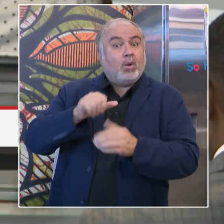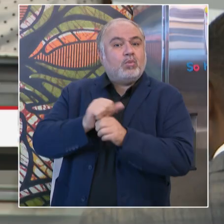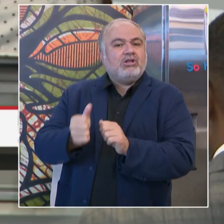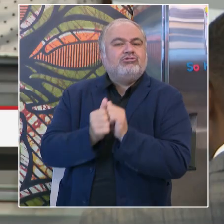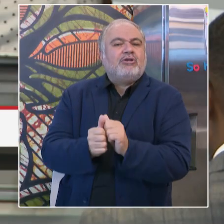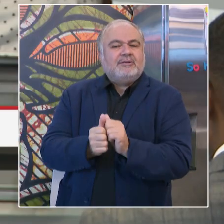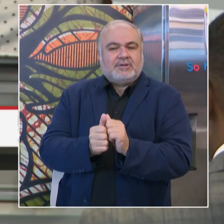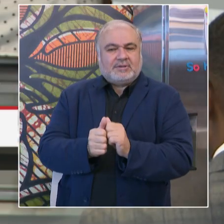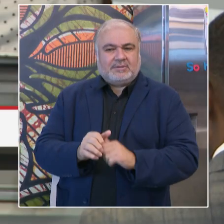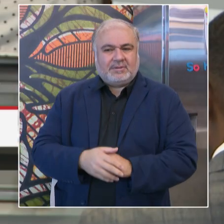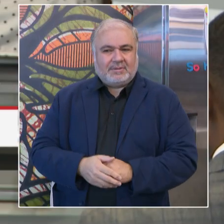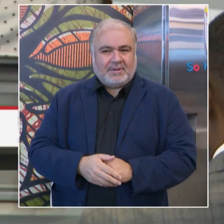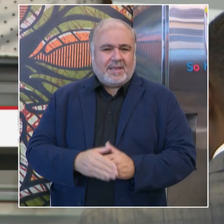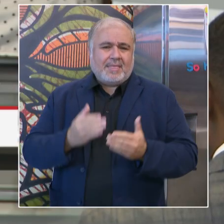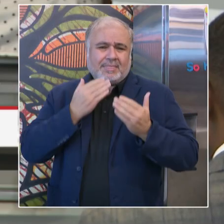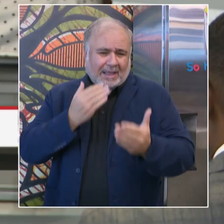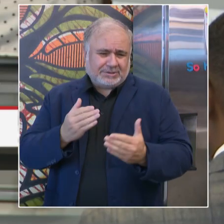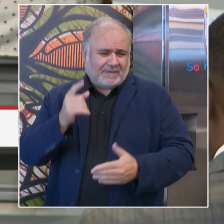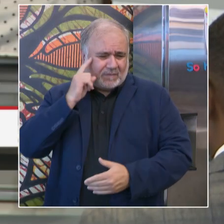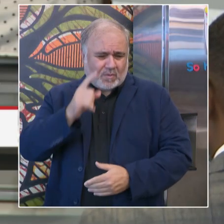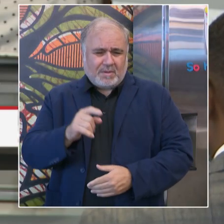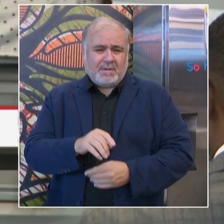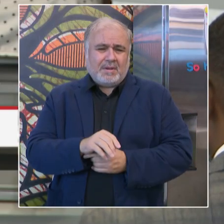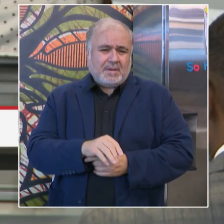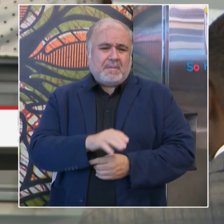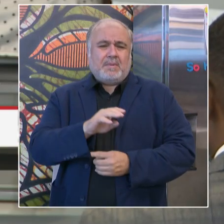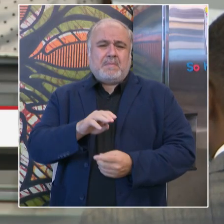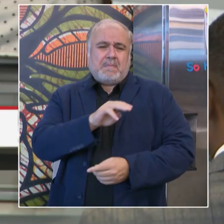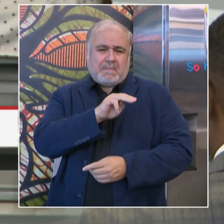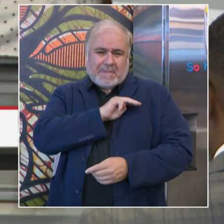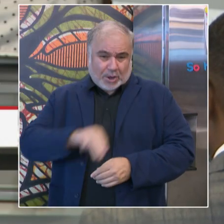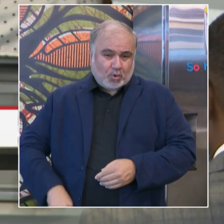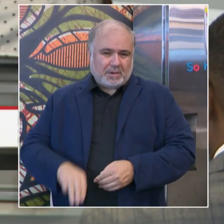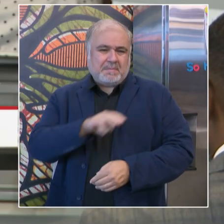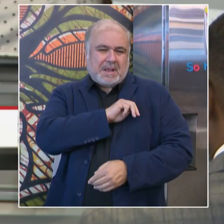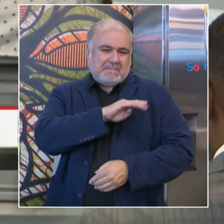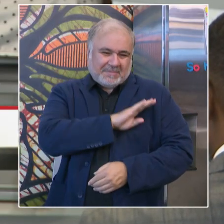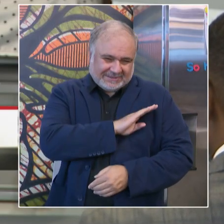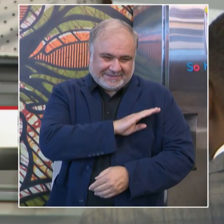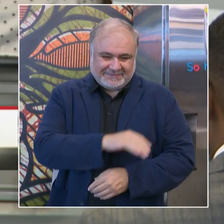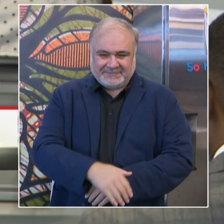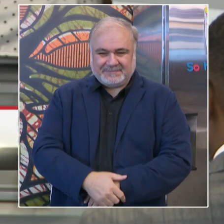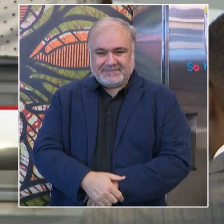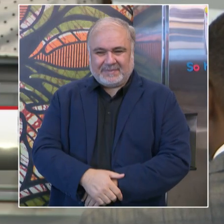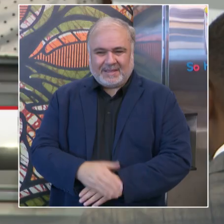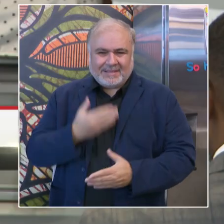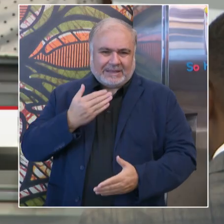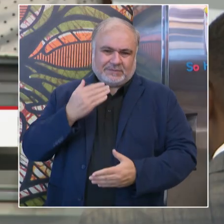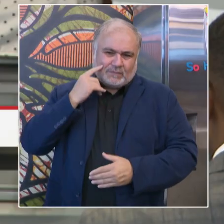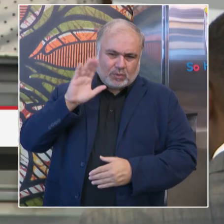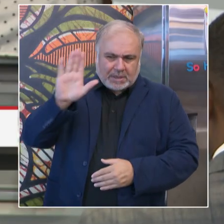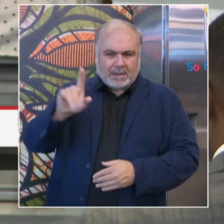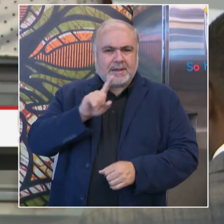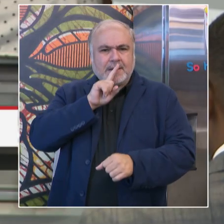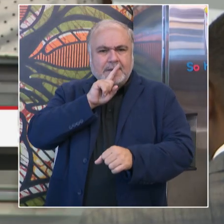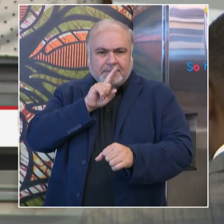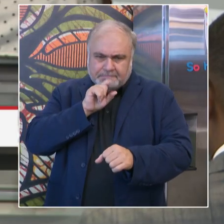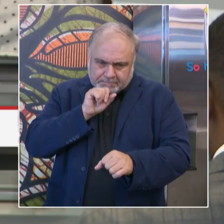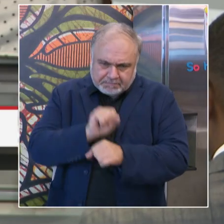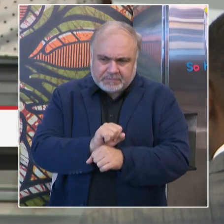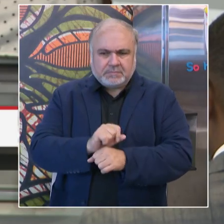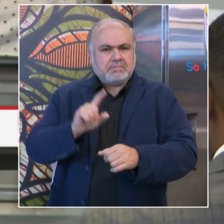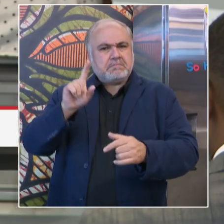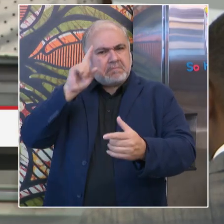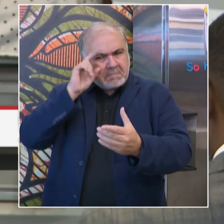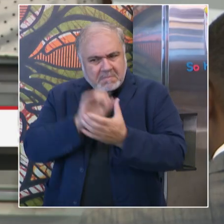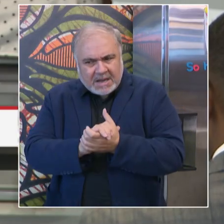First and foremost, Mayor Bowser for being such a champion of education and career and technical education specifically. The incredible team at the Office